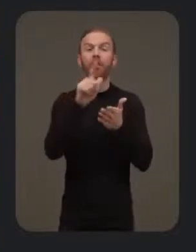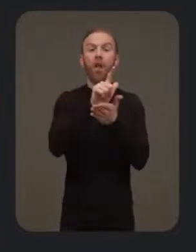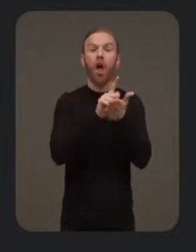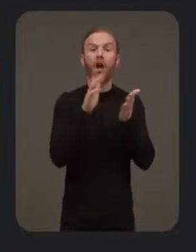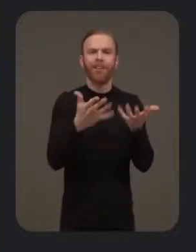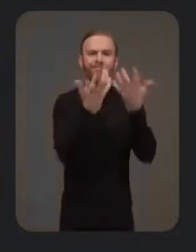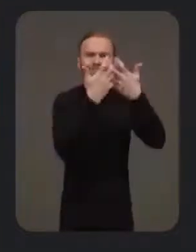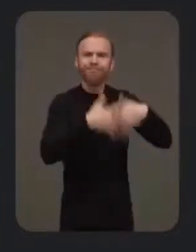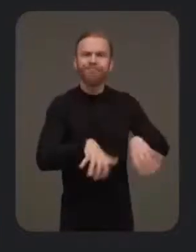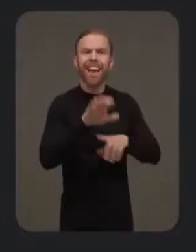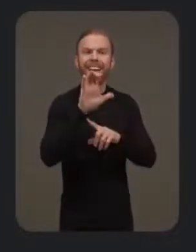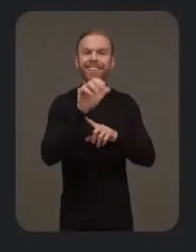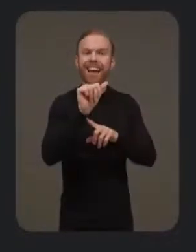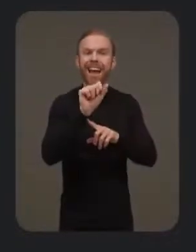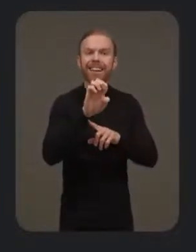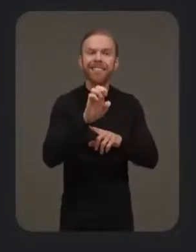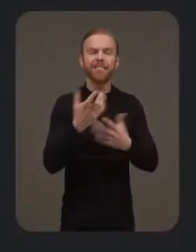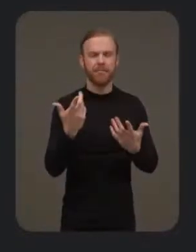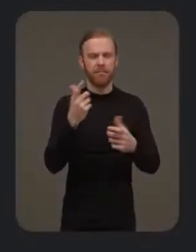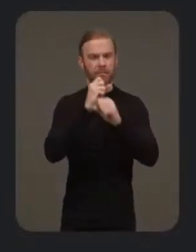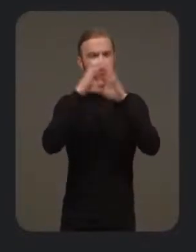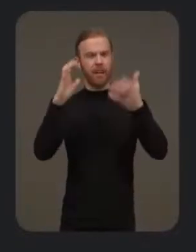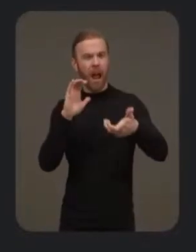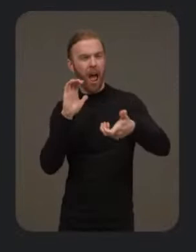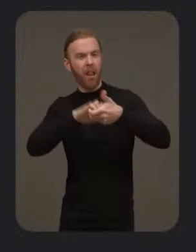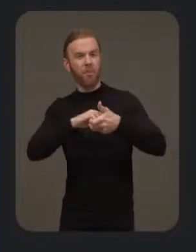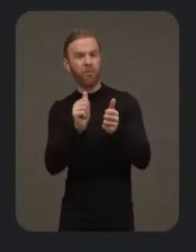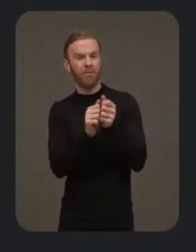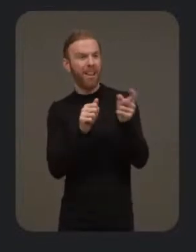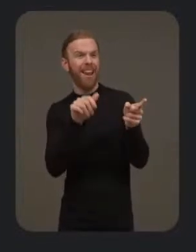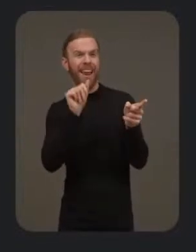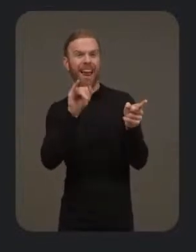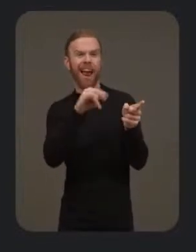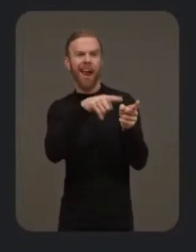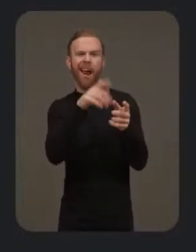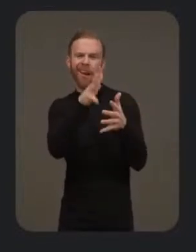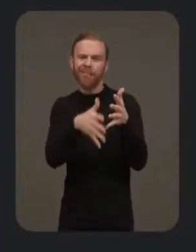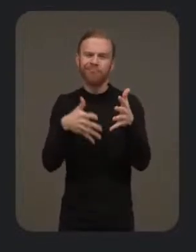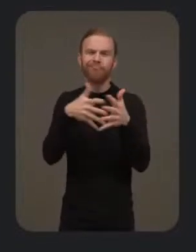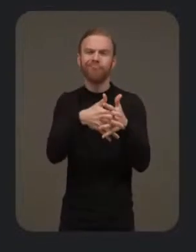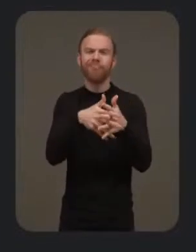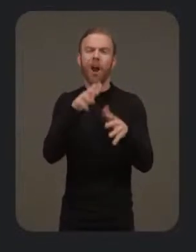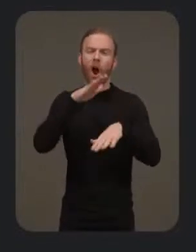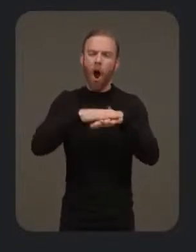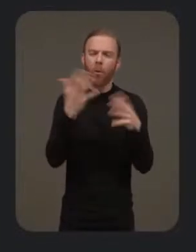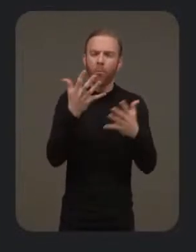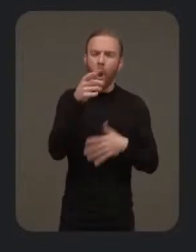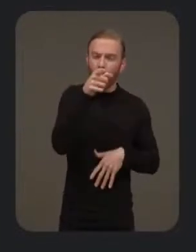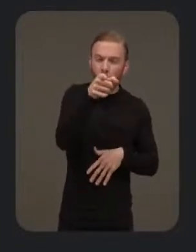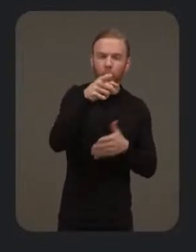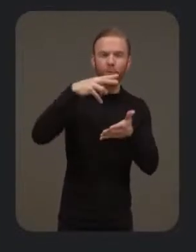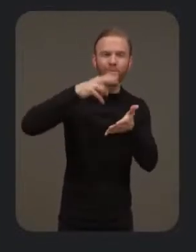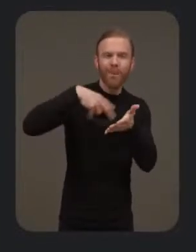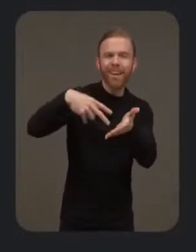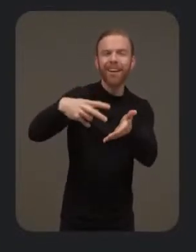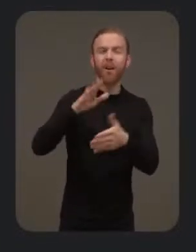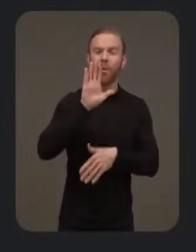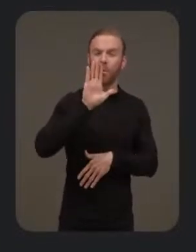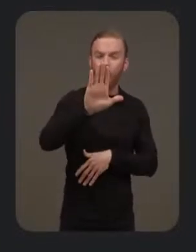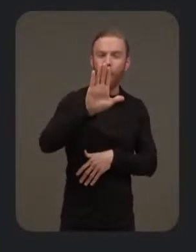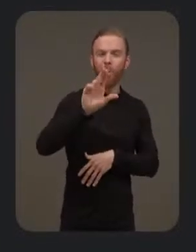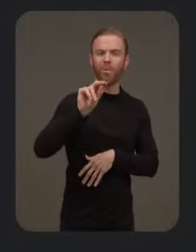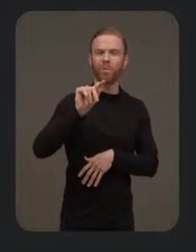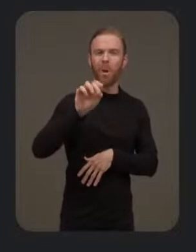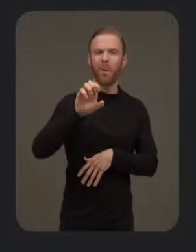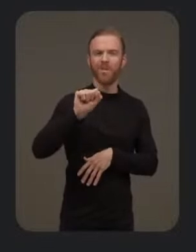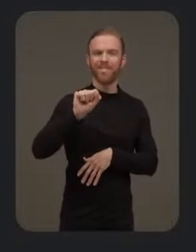case. Imagine collaborating with an AI that's grounded in what you've read in all of your